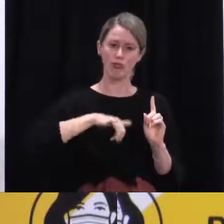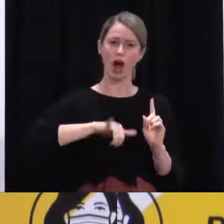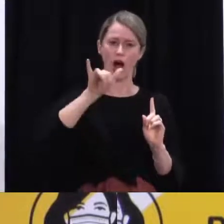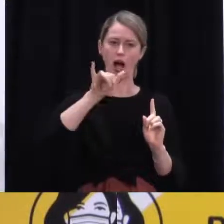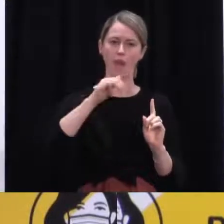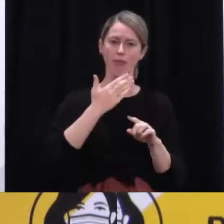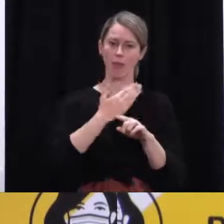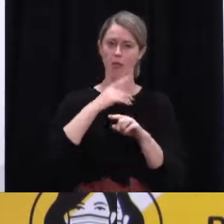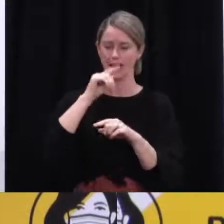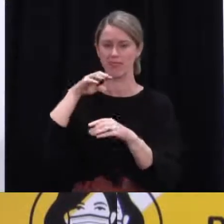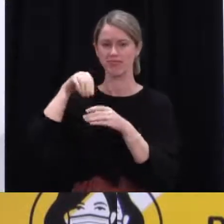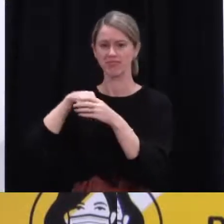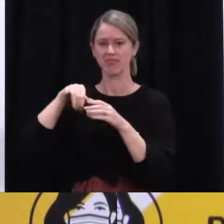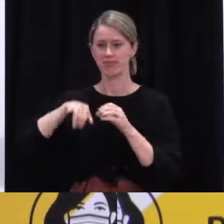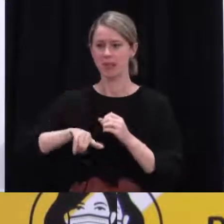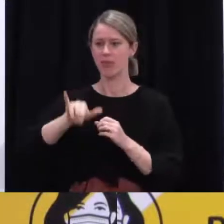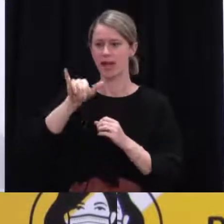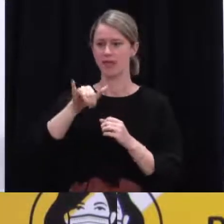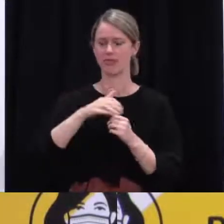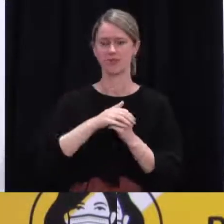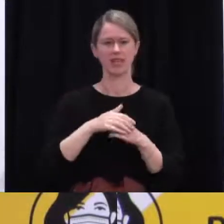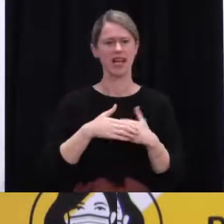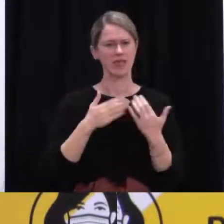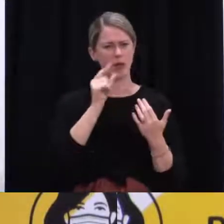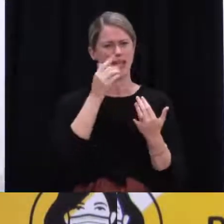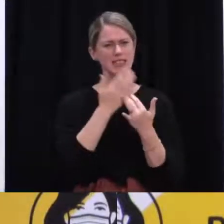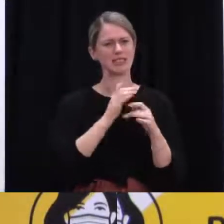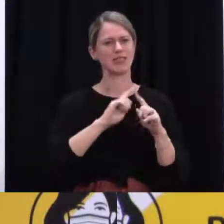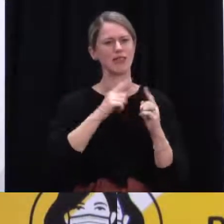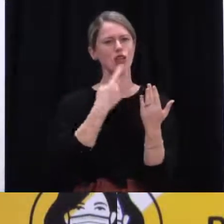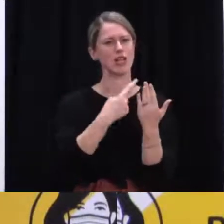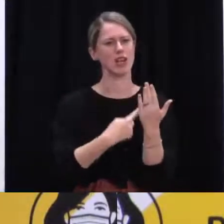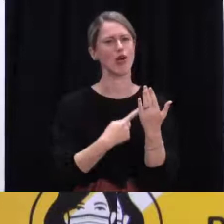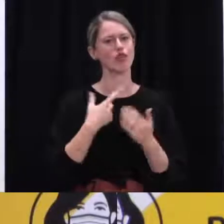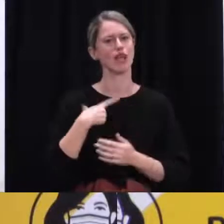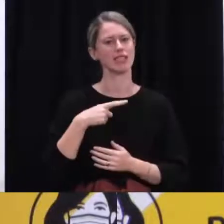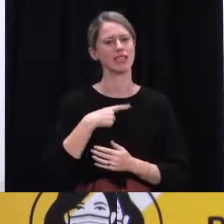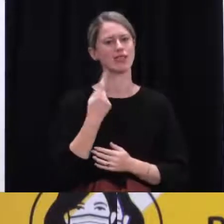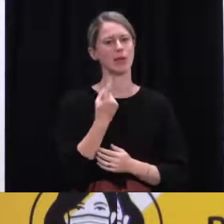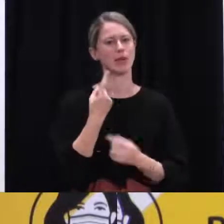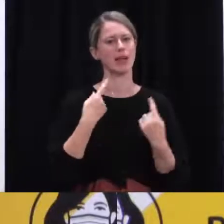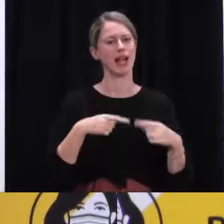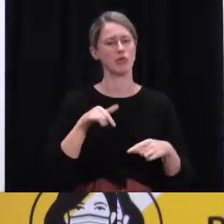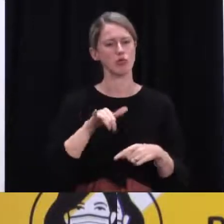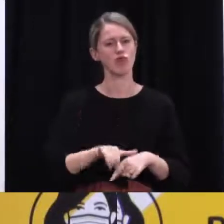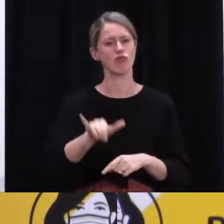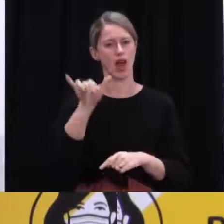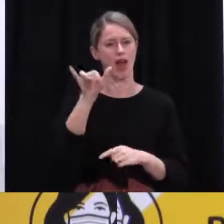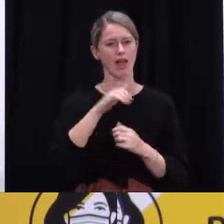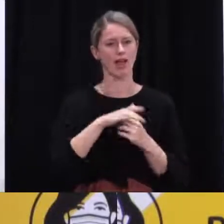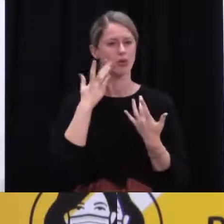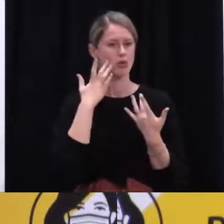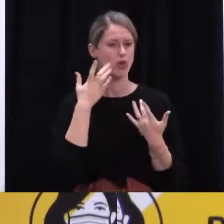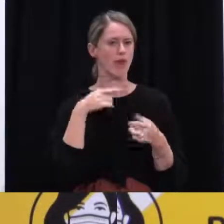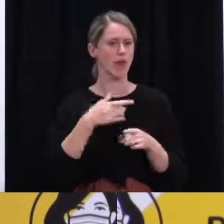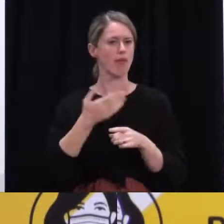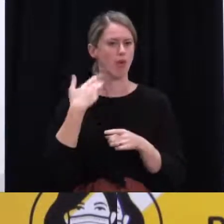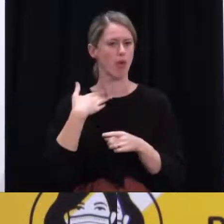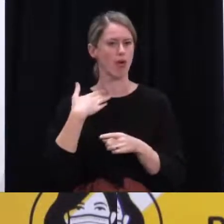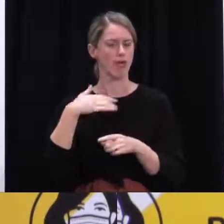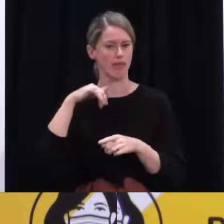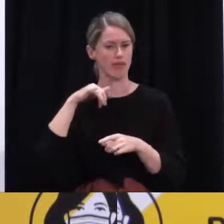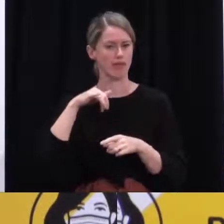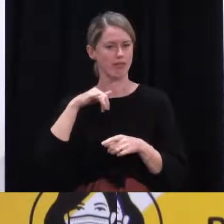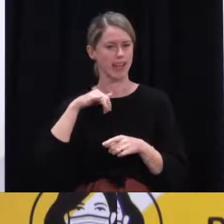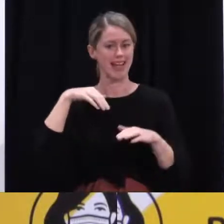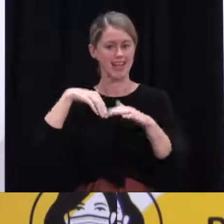were able to get on the plane. And everybody can access, there's a range of criteria that make someone eligible to travel. They would have had to demonstrate that before they should have been allowed